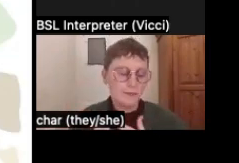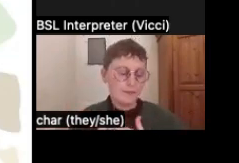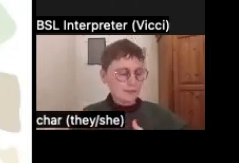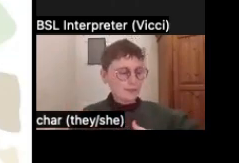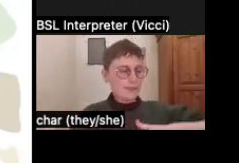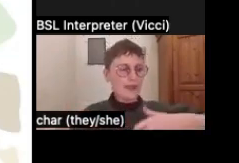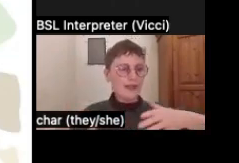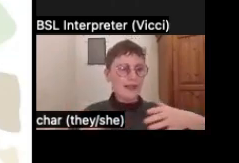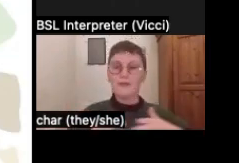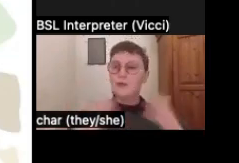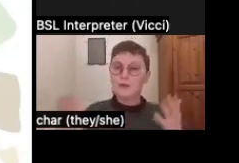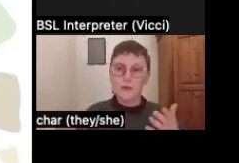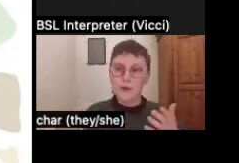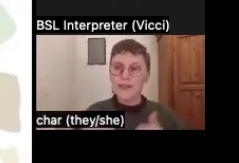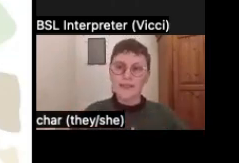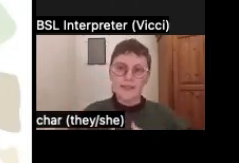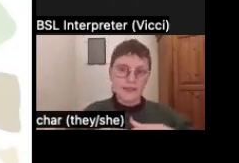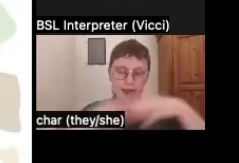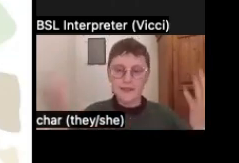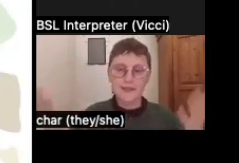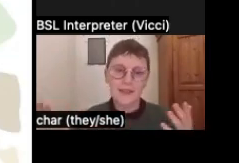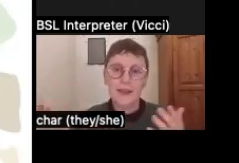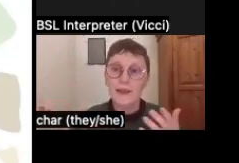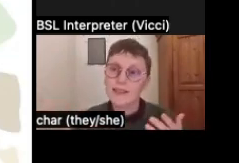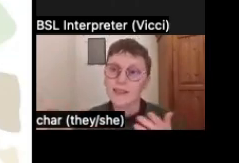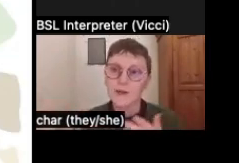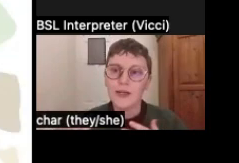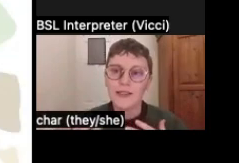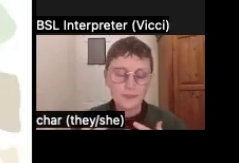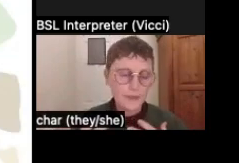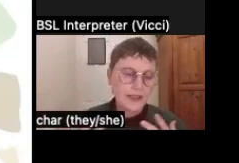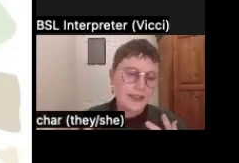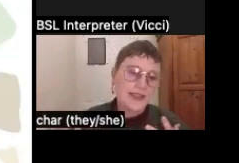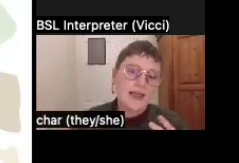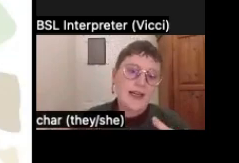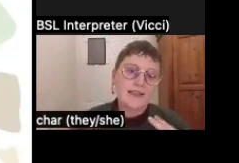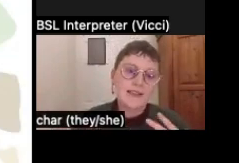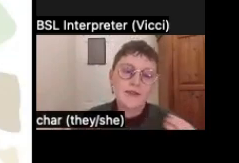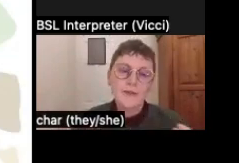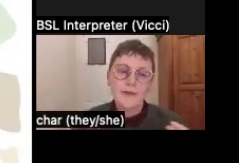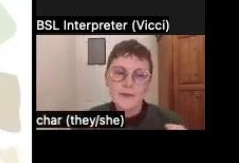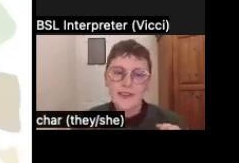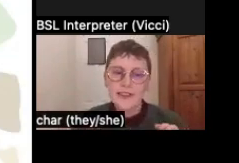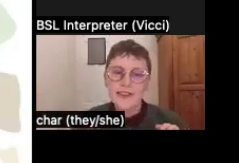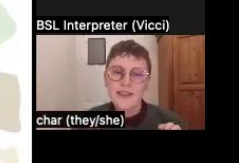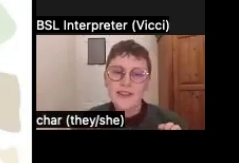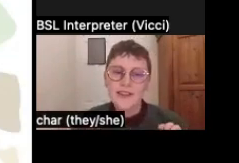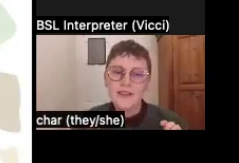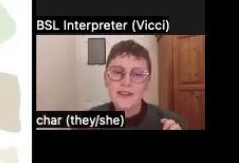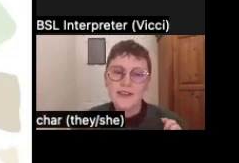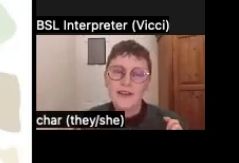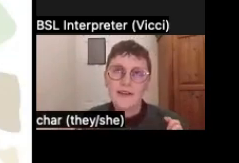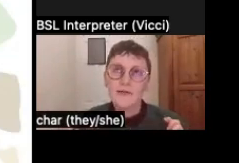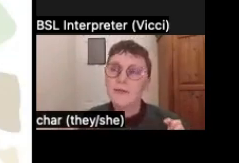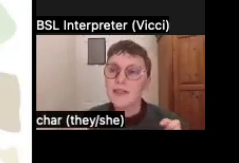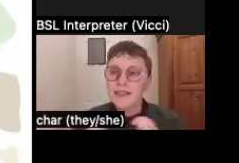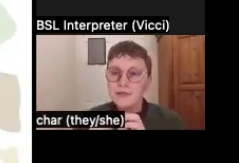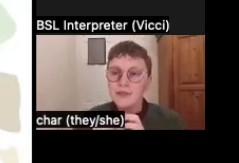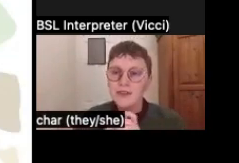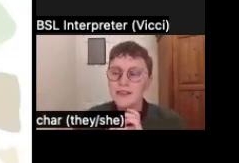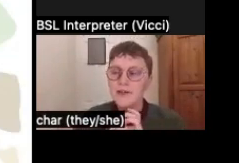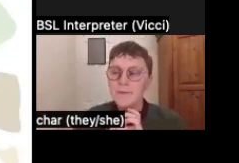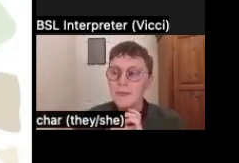evoke in a formal way, in a thematic way? And so Crip fragmentation, I think for